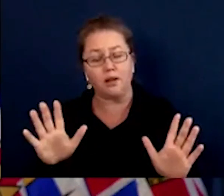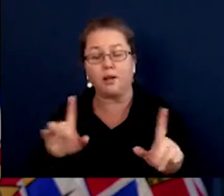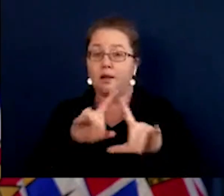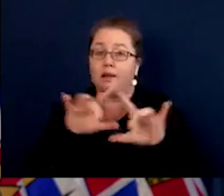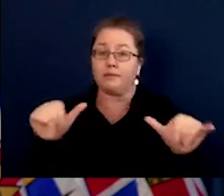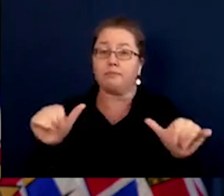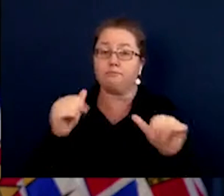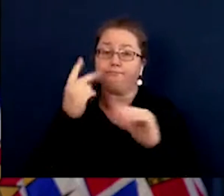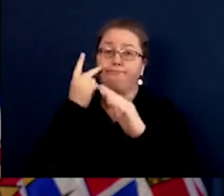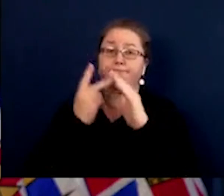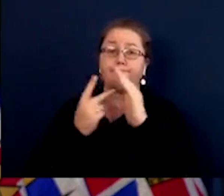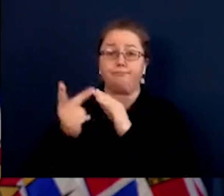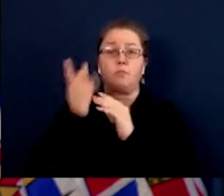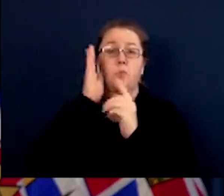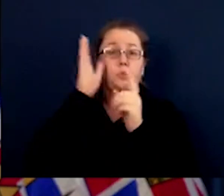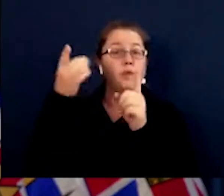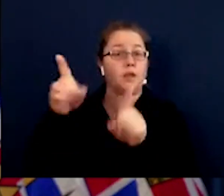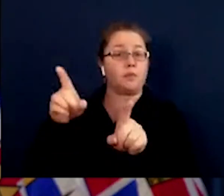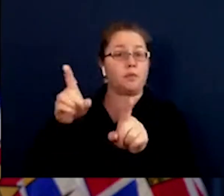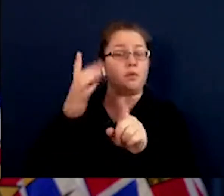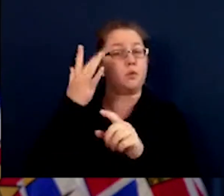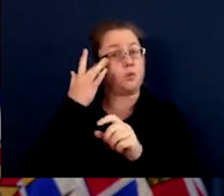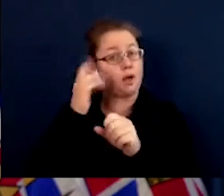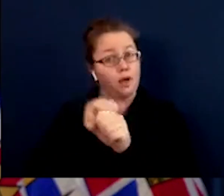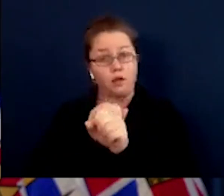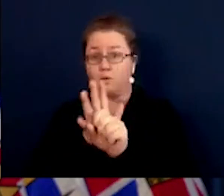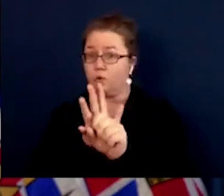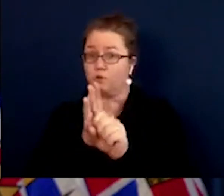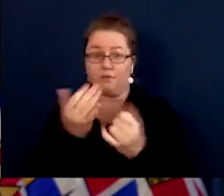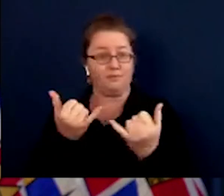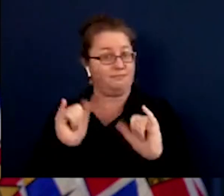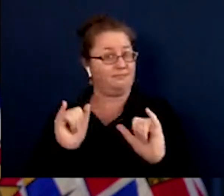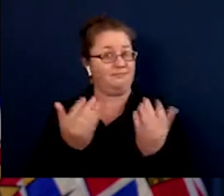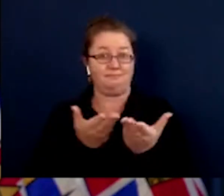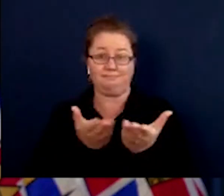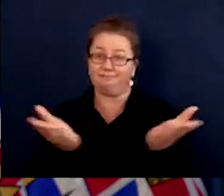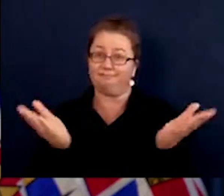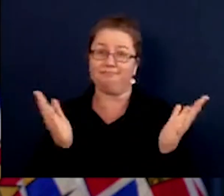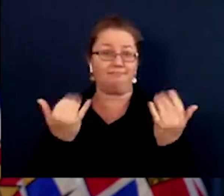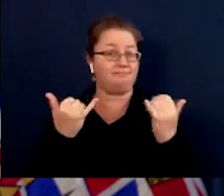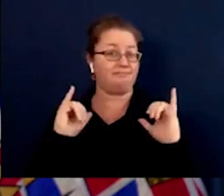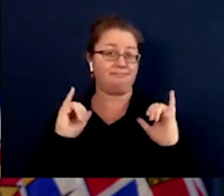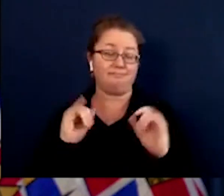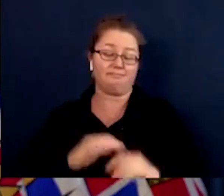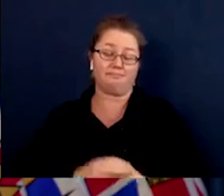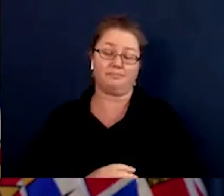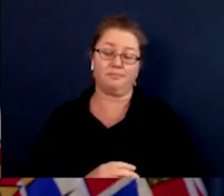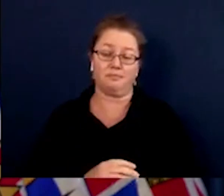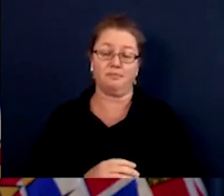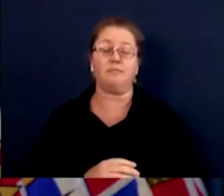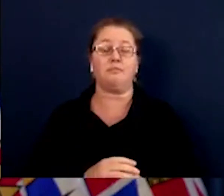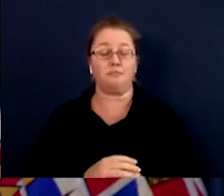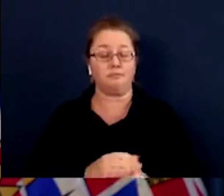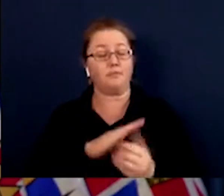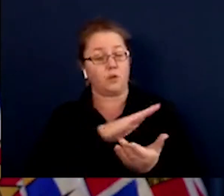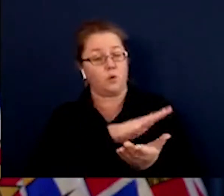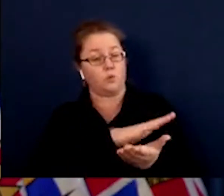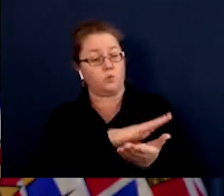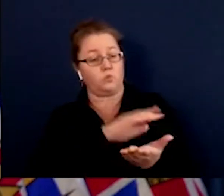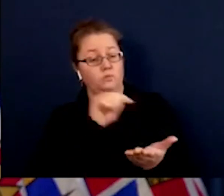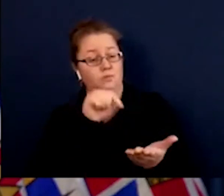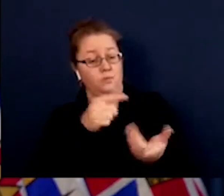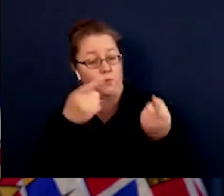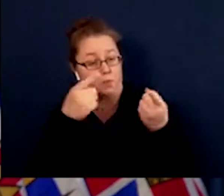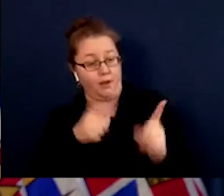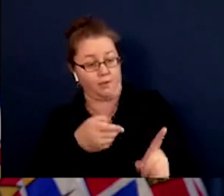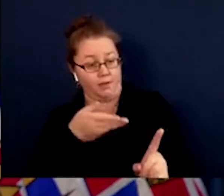not unexpected, as we know that COVID-19 is still circulating in our communities, and we know that that is reflected in what is